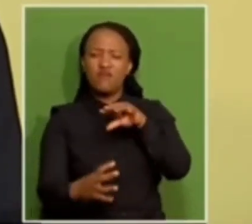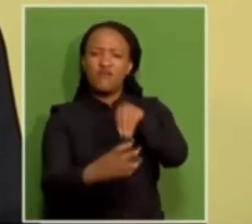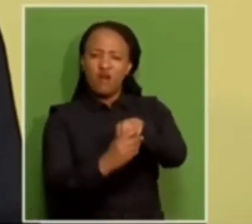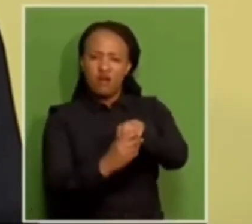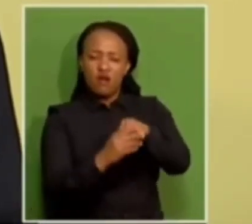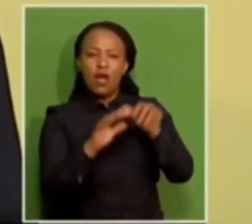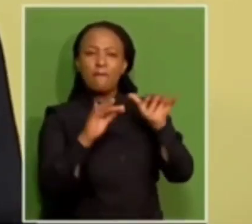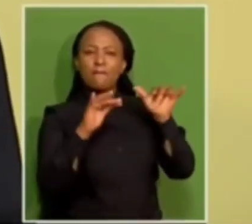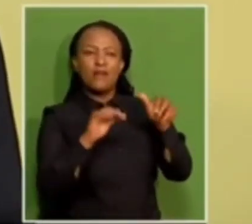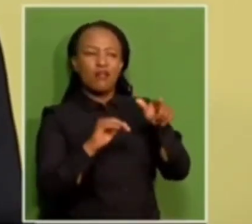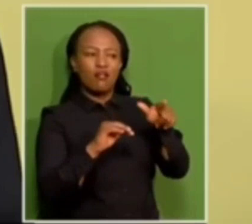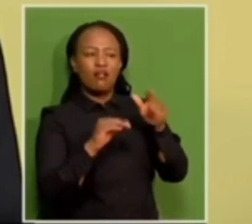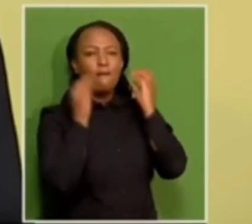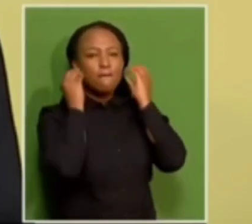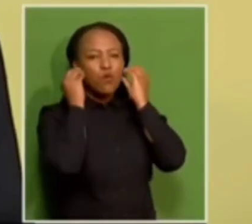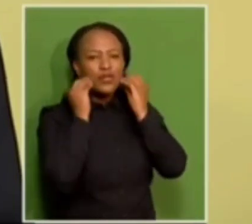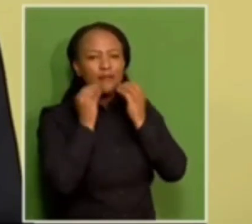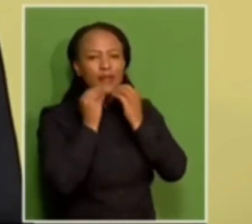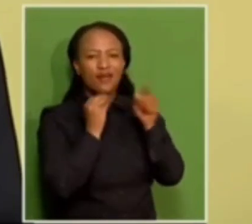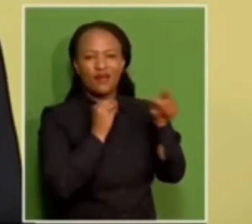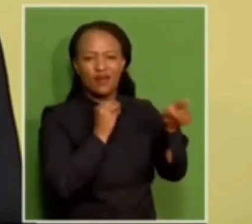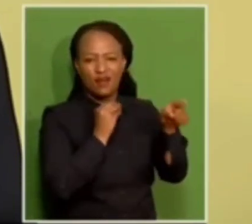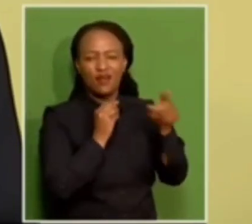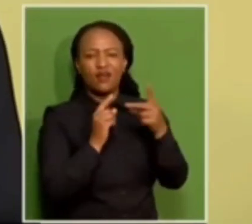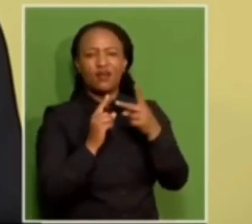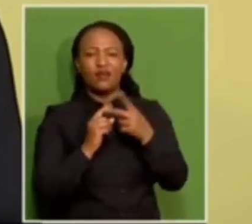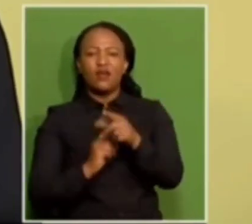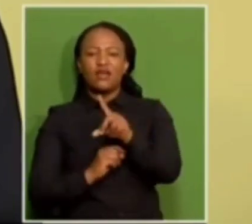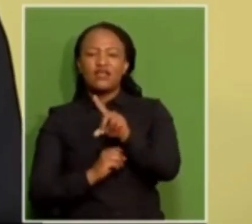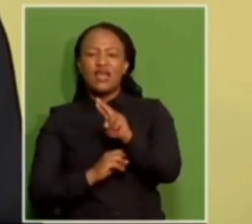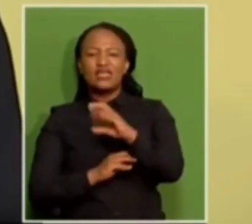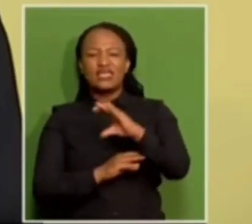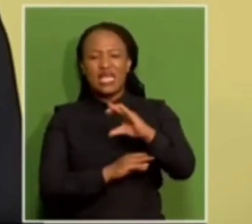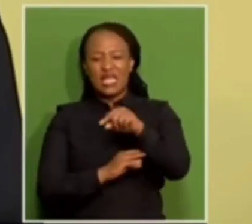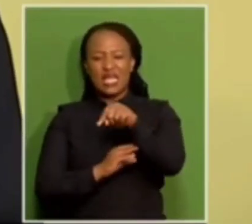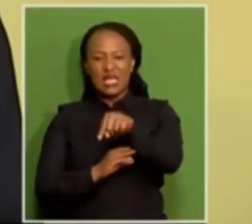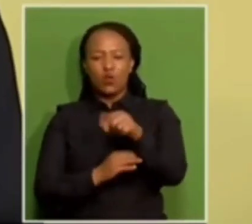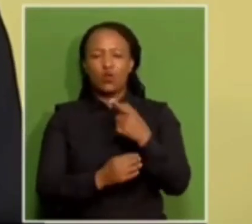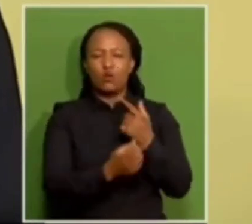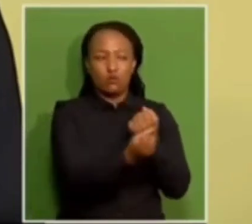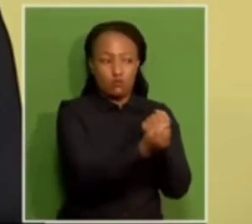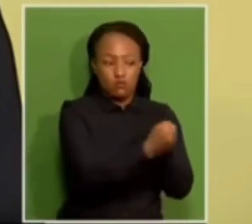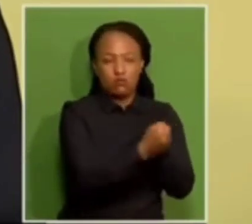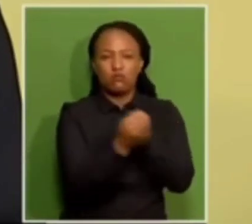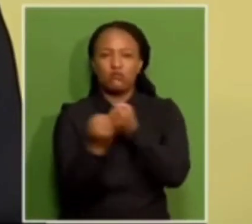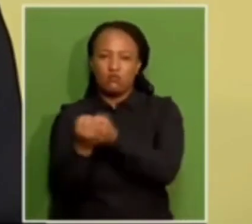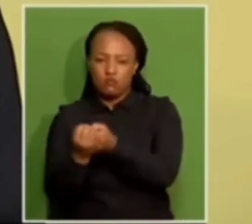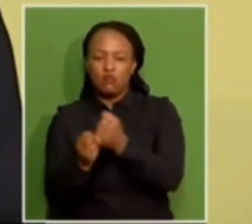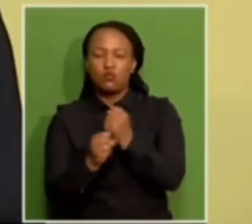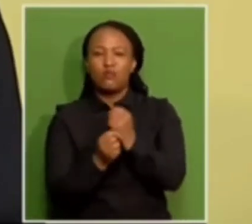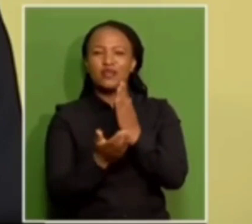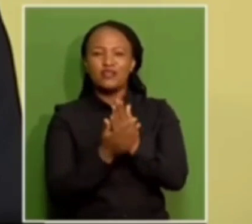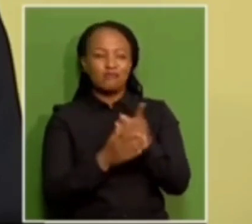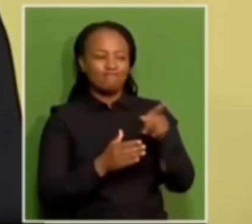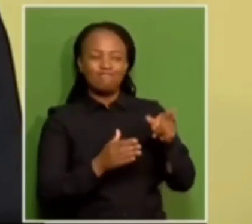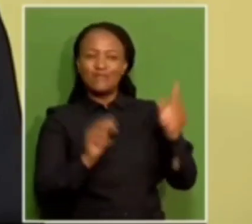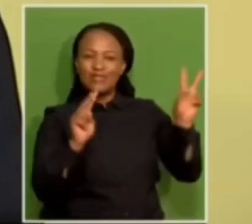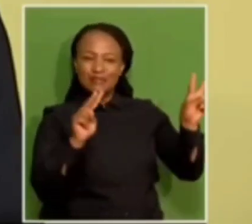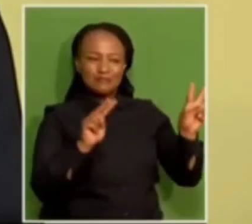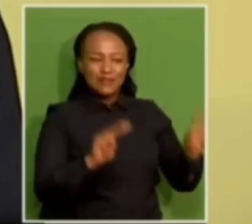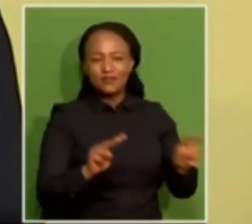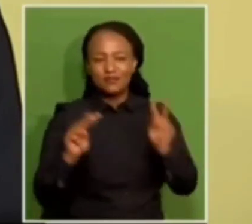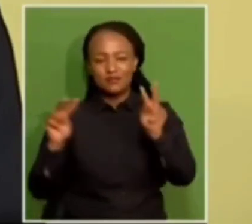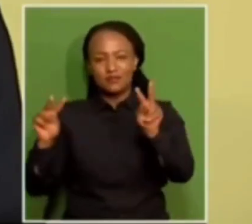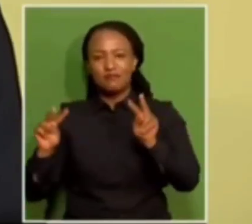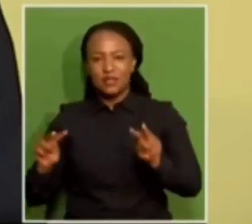we are currently involved in supporting the people of Mozambique and the Democratic Republic of Congo to ensure that there